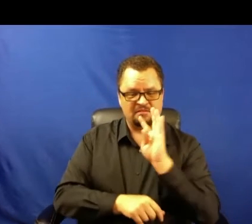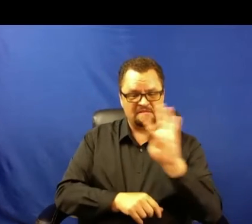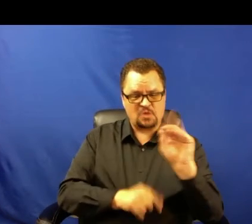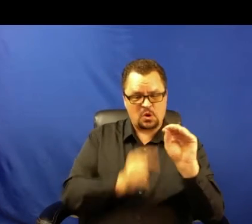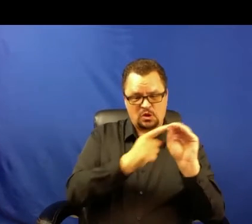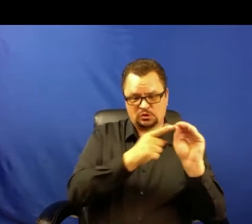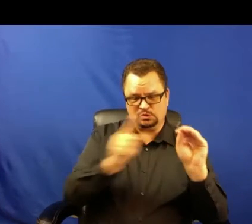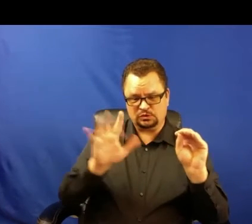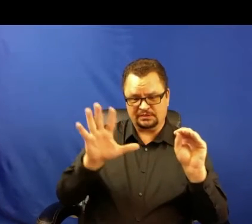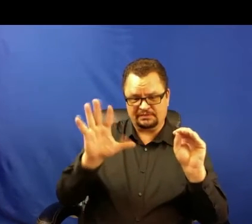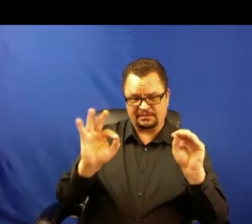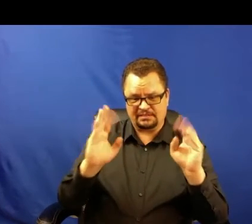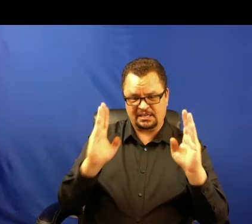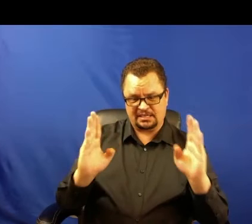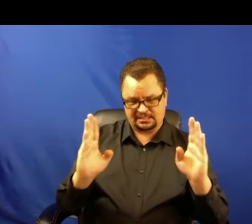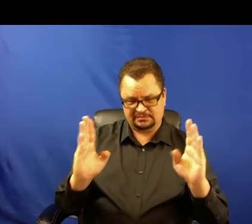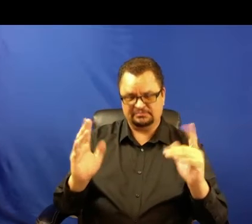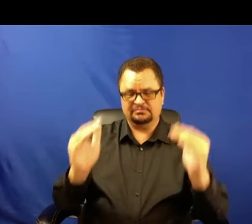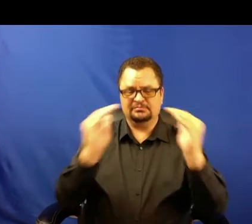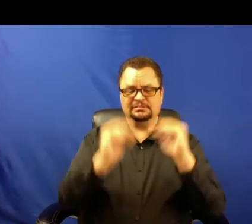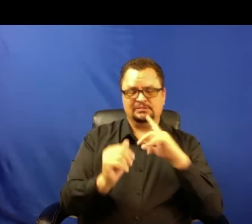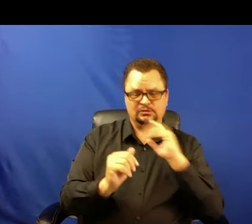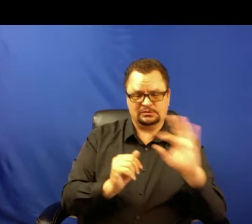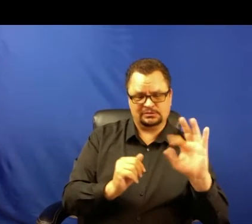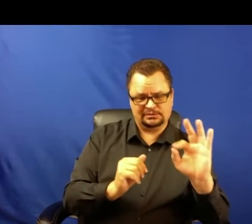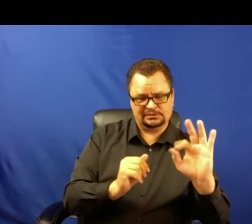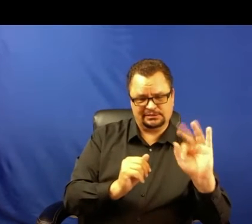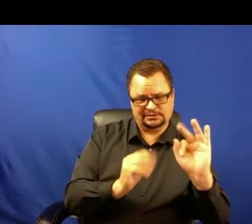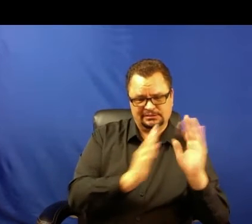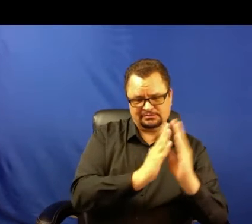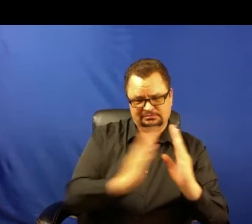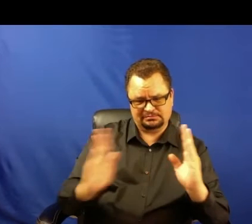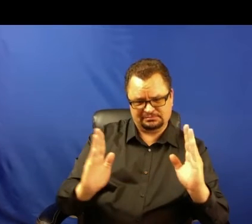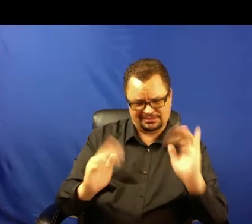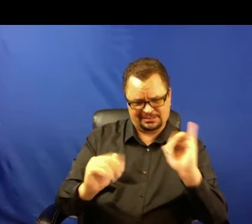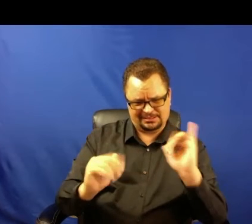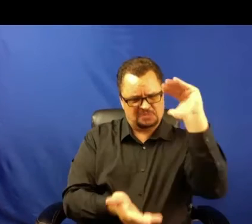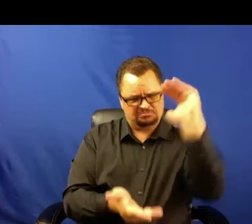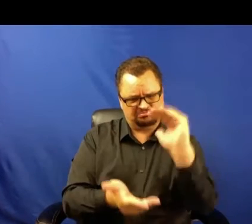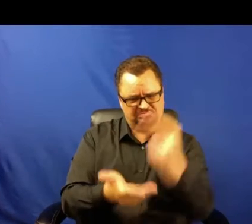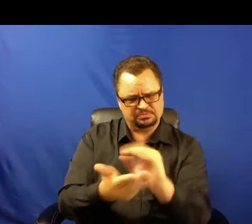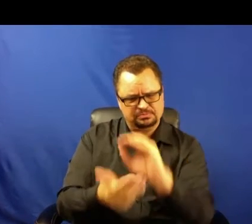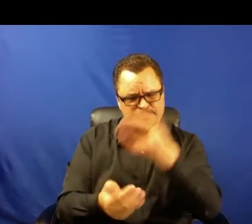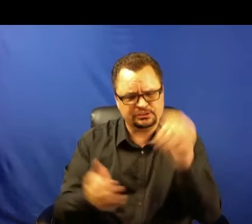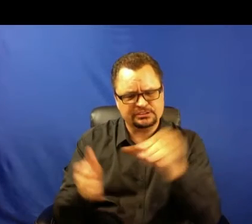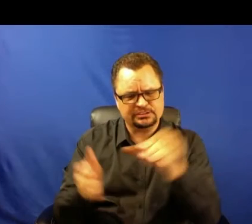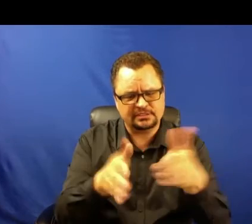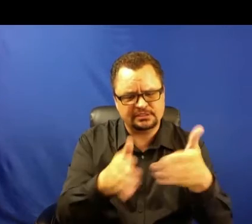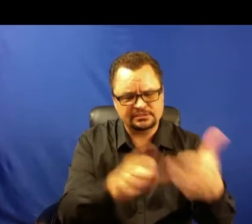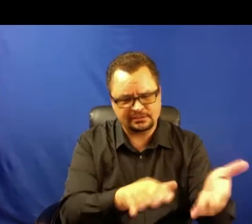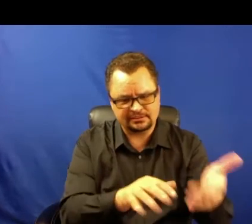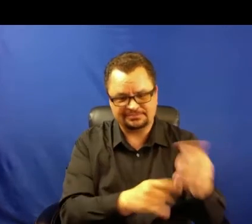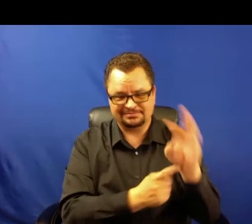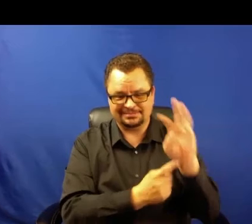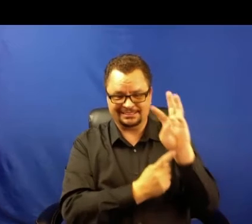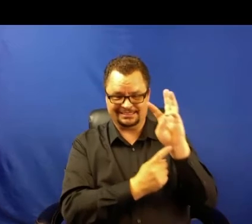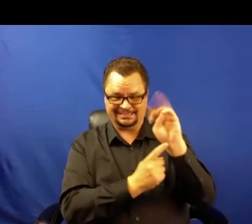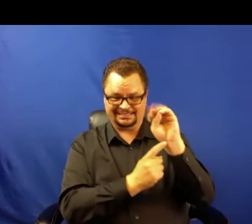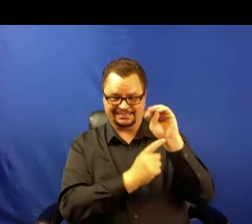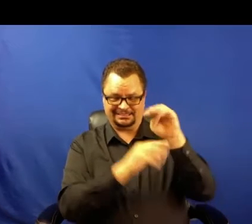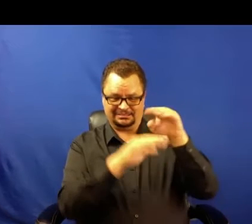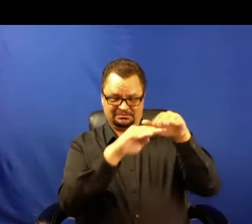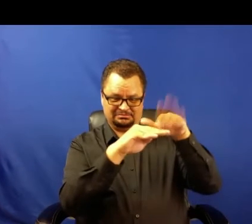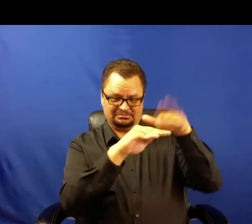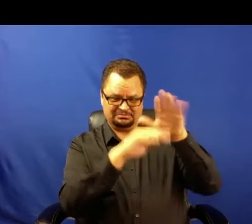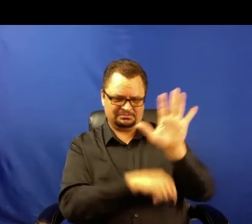our deaths. The 60 and above are hovering around 70, 75%, and that 40 to 59